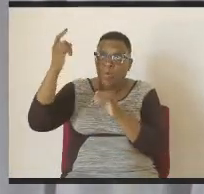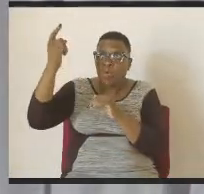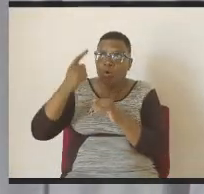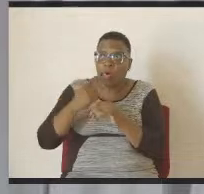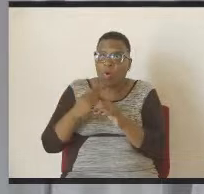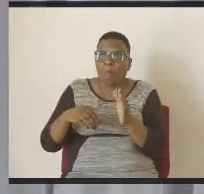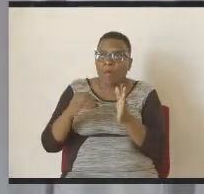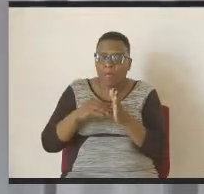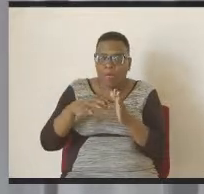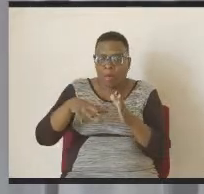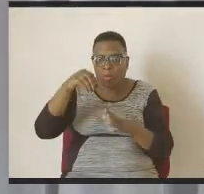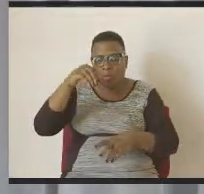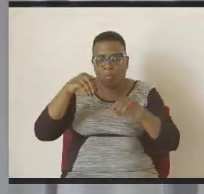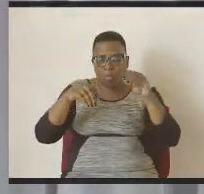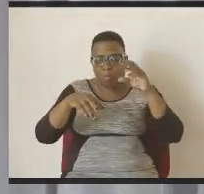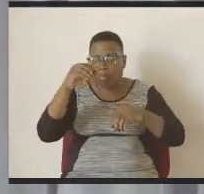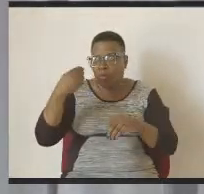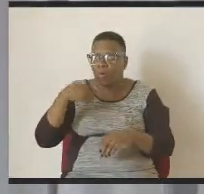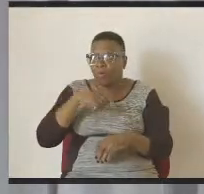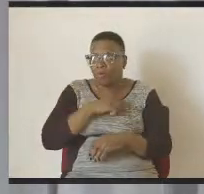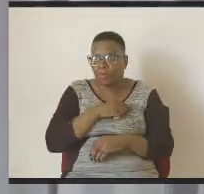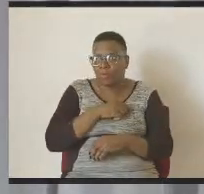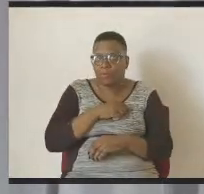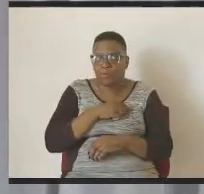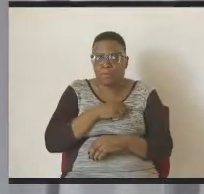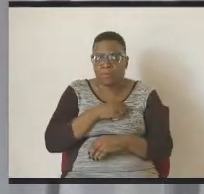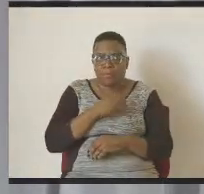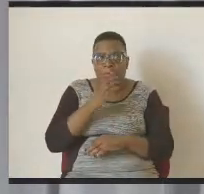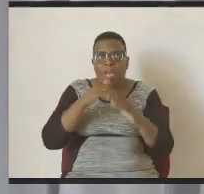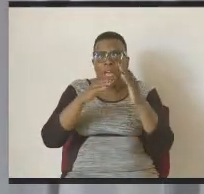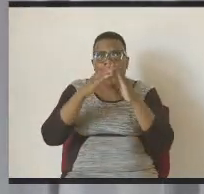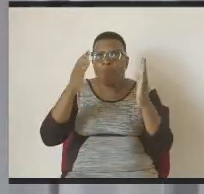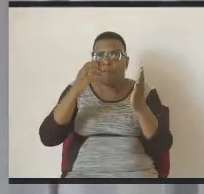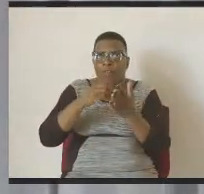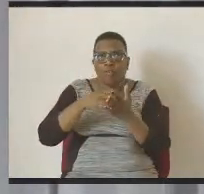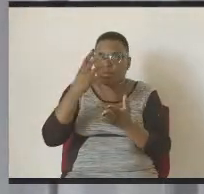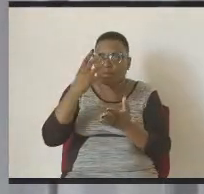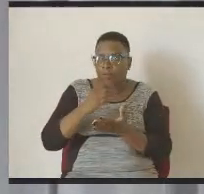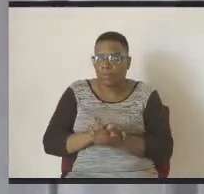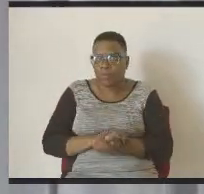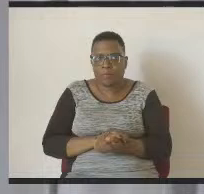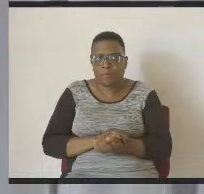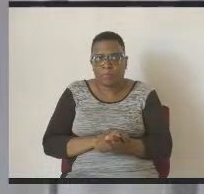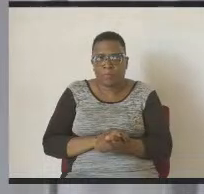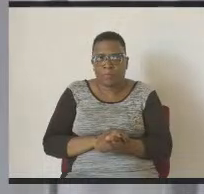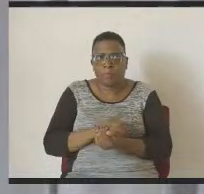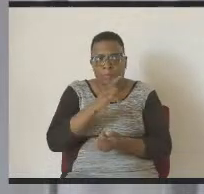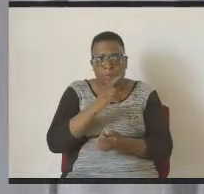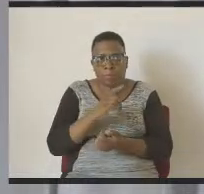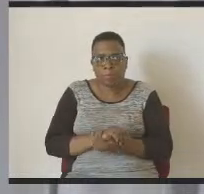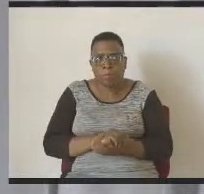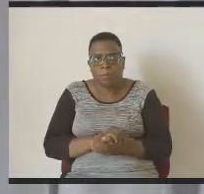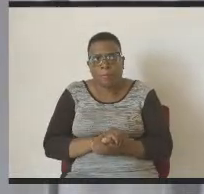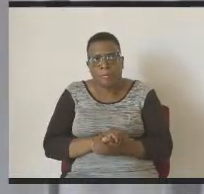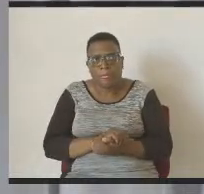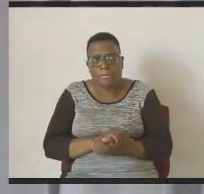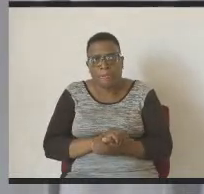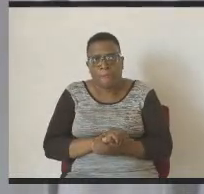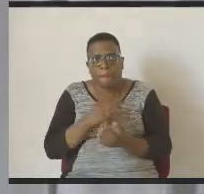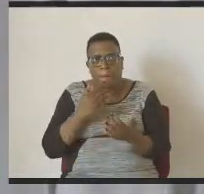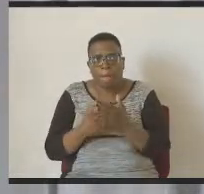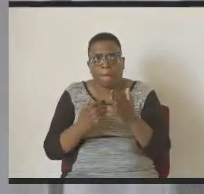us. Treasures, heavenly treasures. My sister. Morning, church.